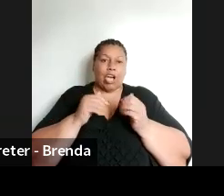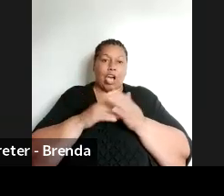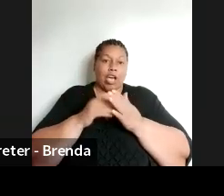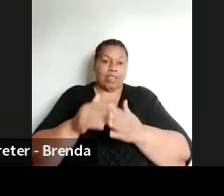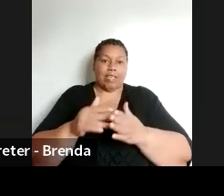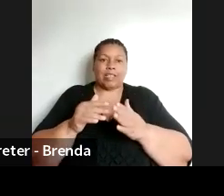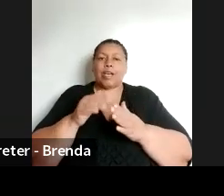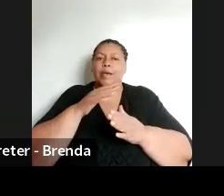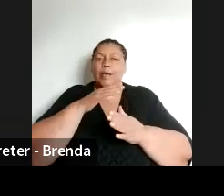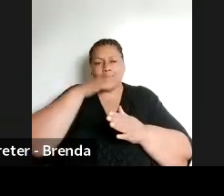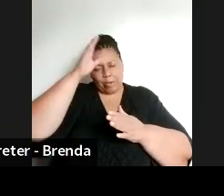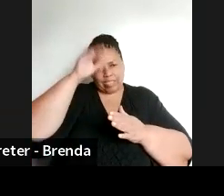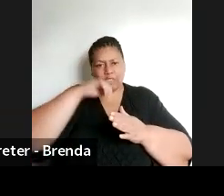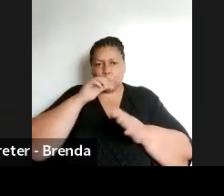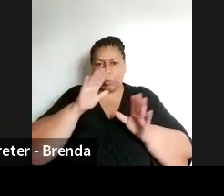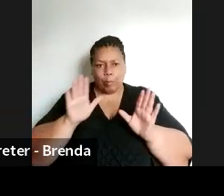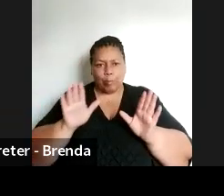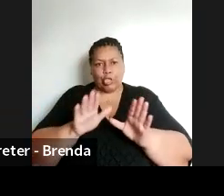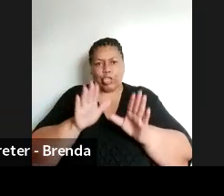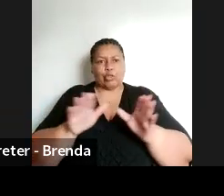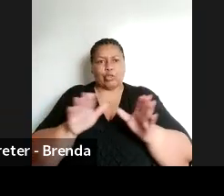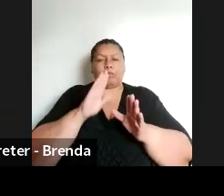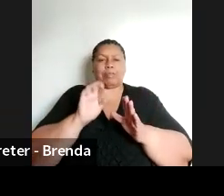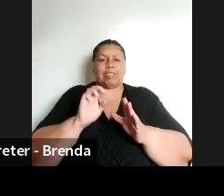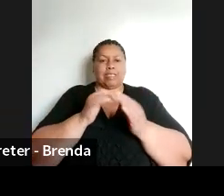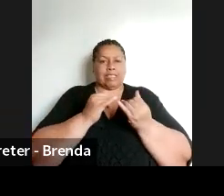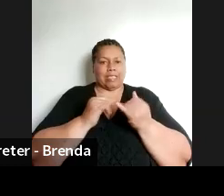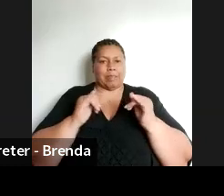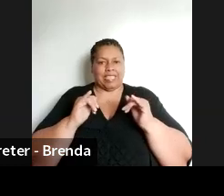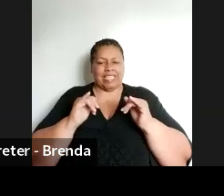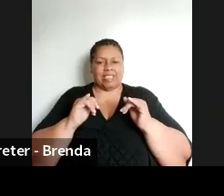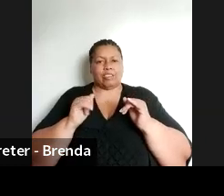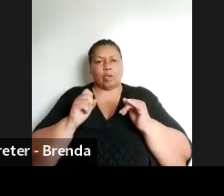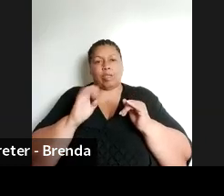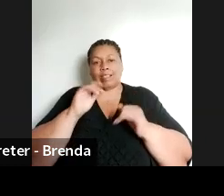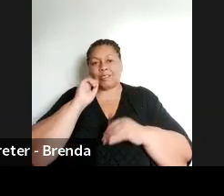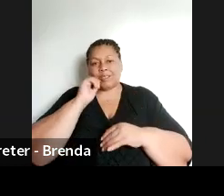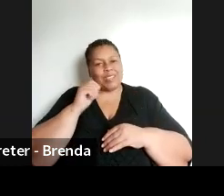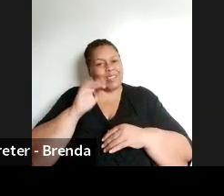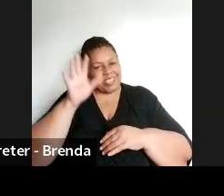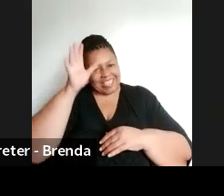always push you to be independent. And so that was really cool of your dad.